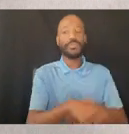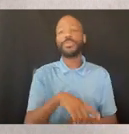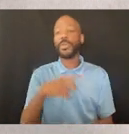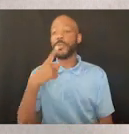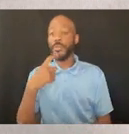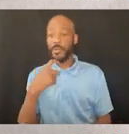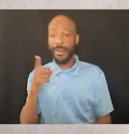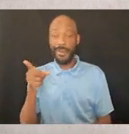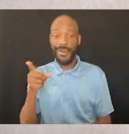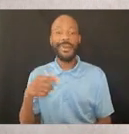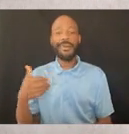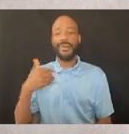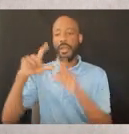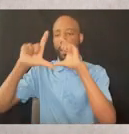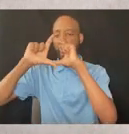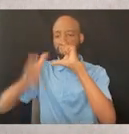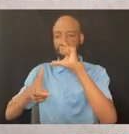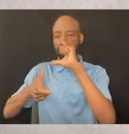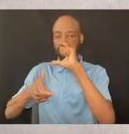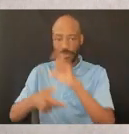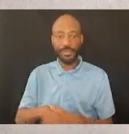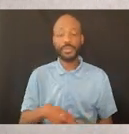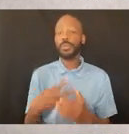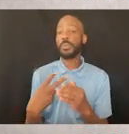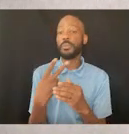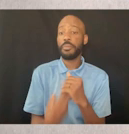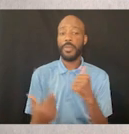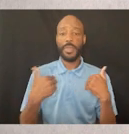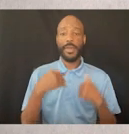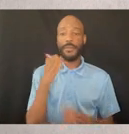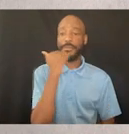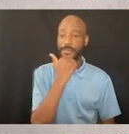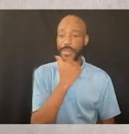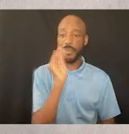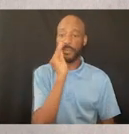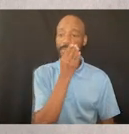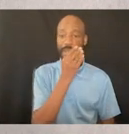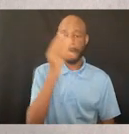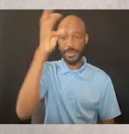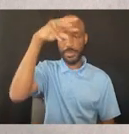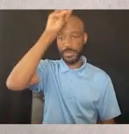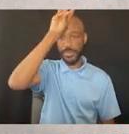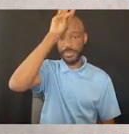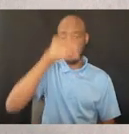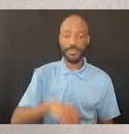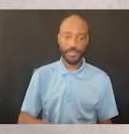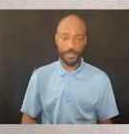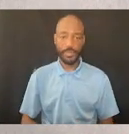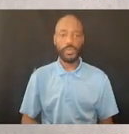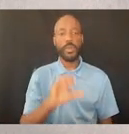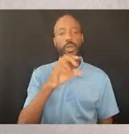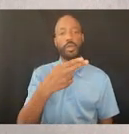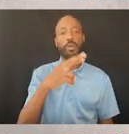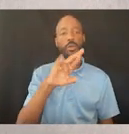one curves downwards. Both masks have fabric flowers at the center of the forehead. And Christine, would you like to